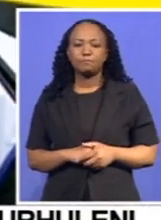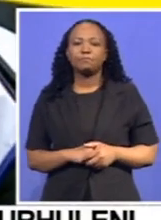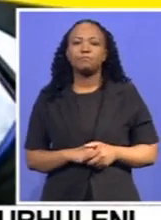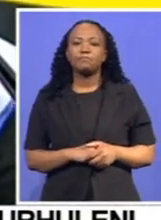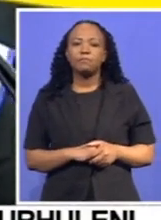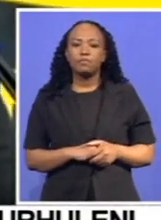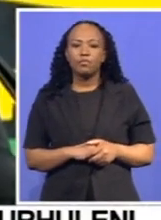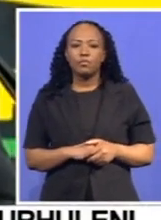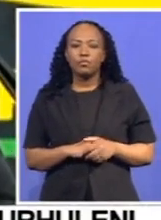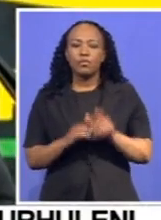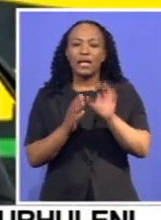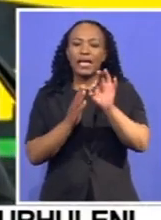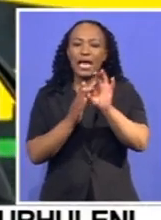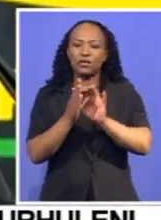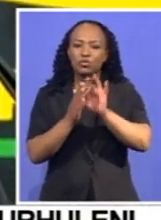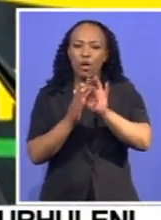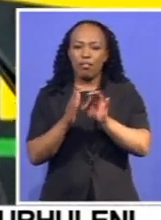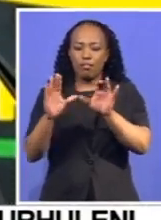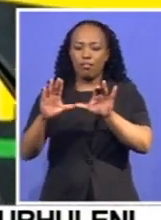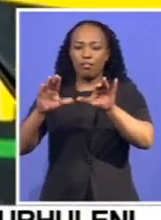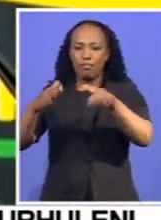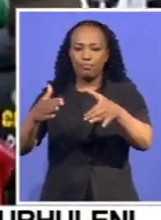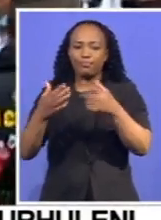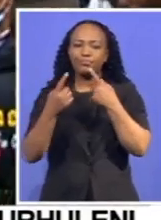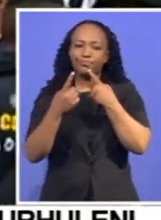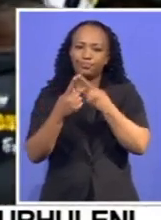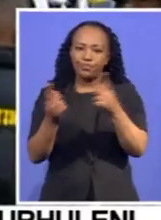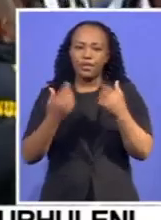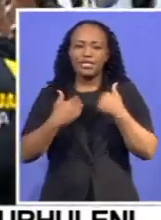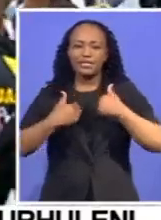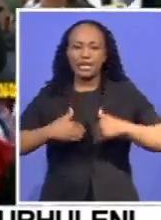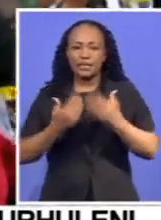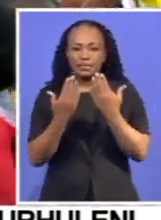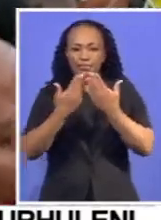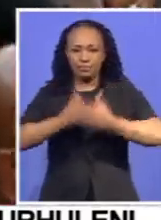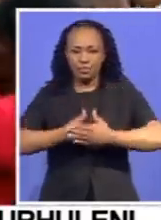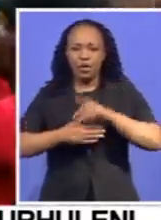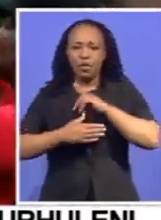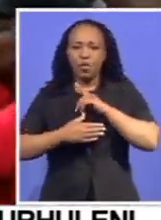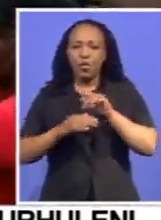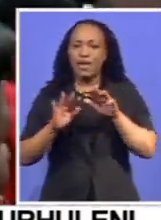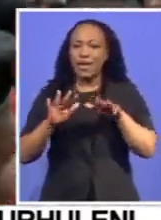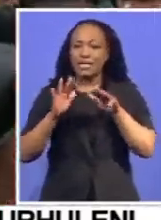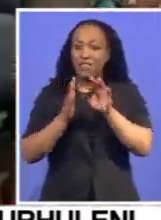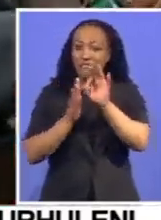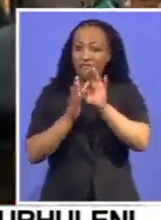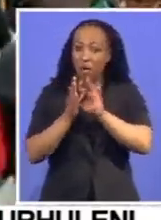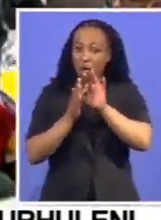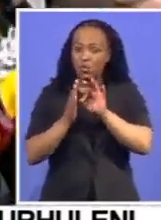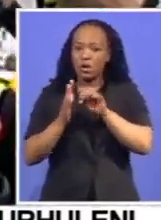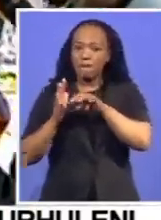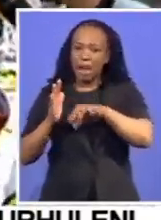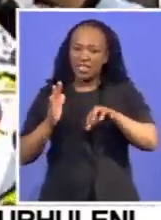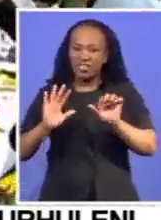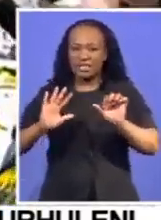the electoral agency announced the results on Sunday evening after the quarantine of 19 votes from six branches, whose disputes